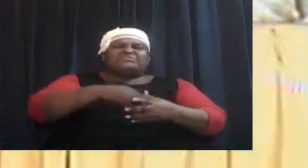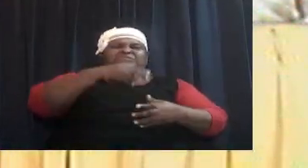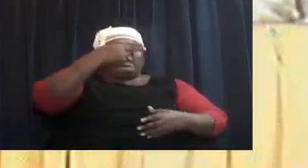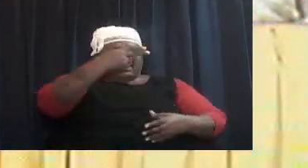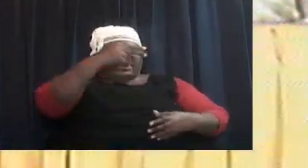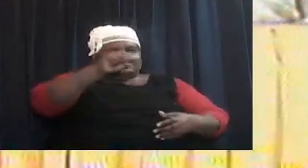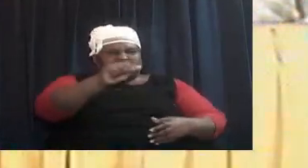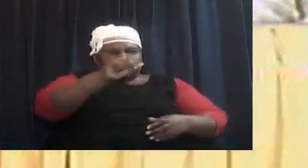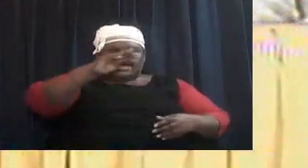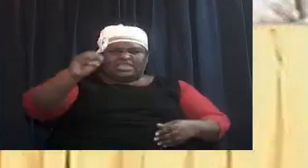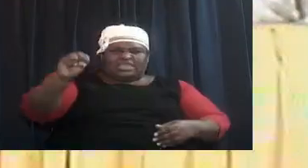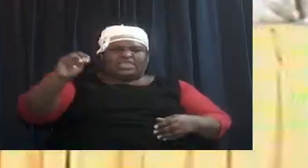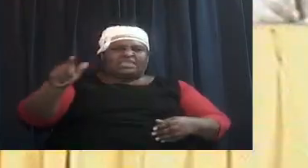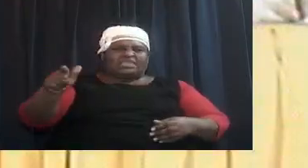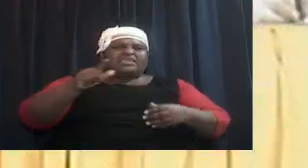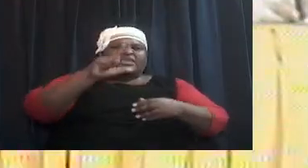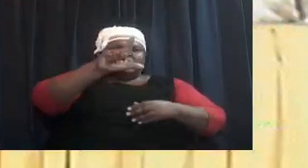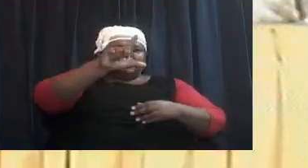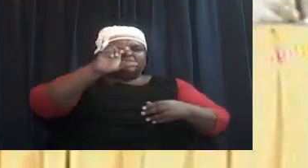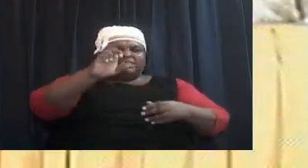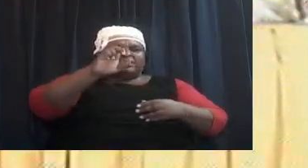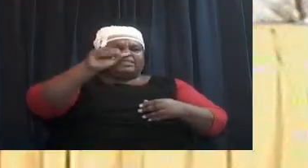And she named all of them